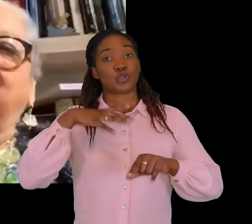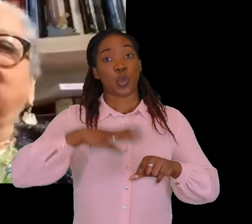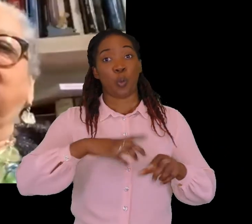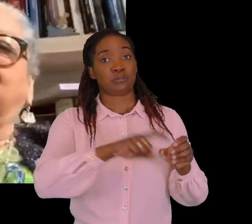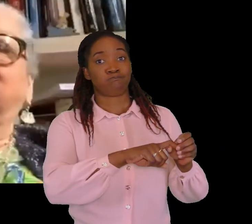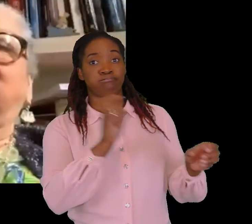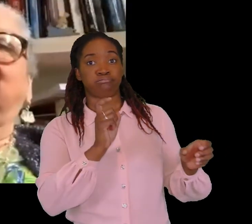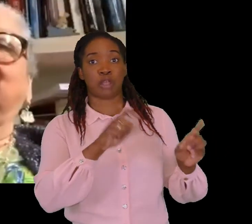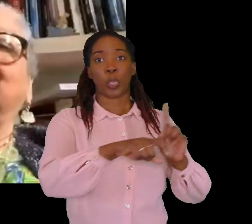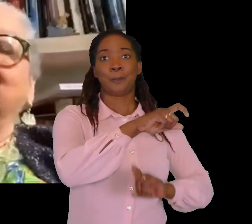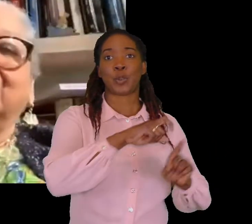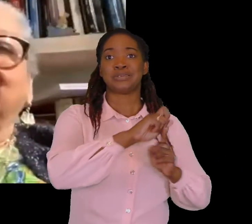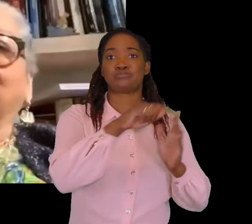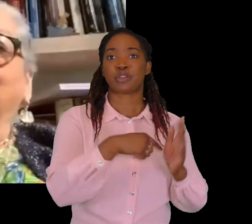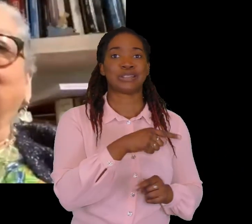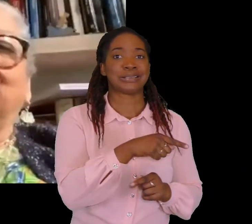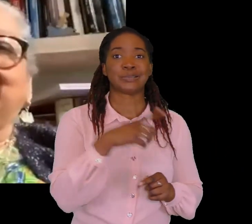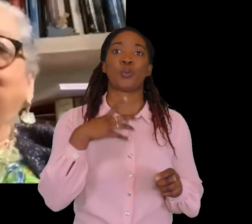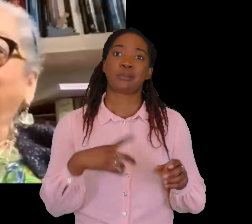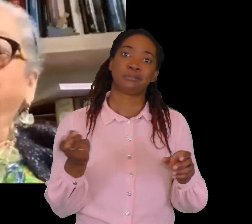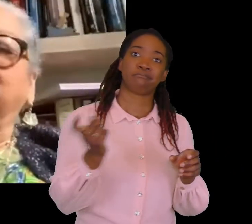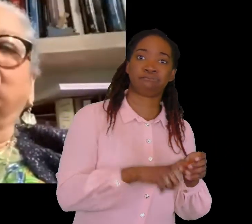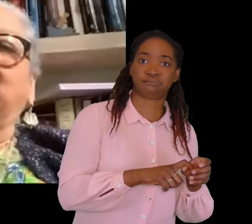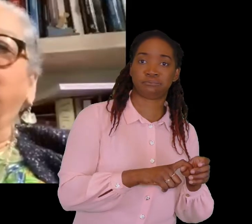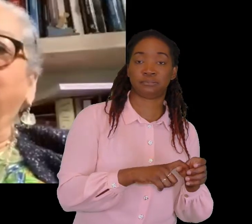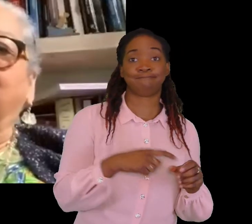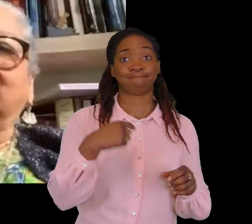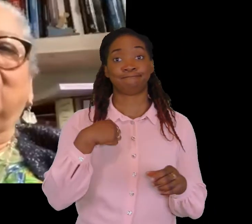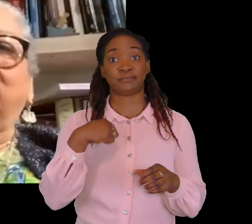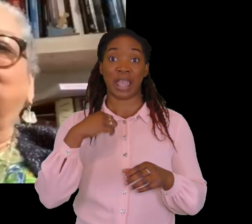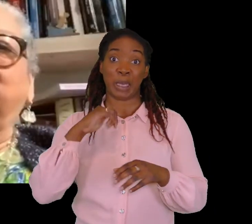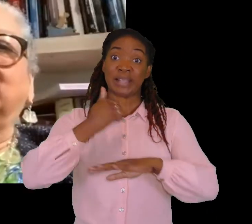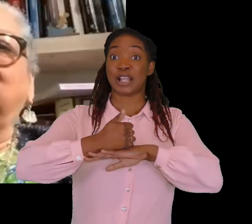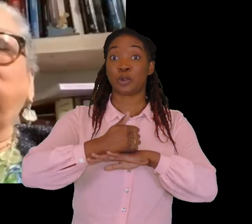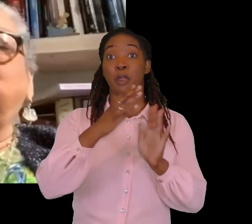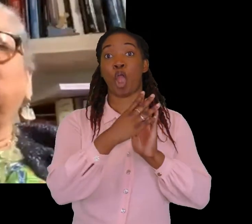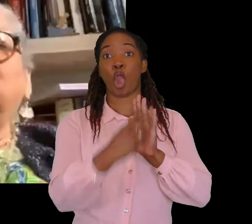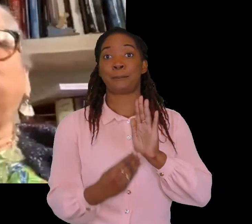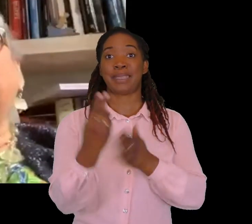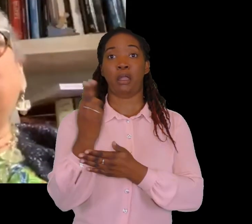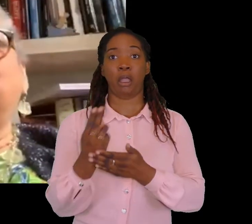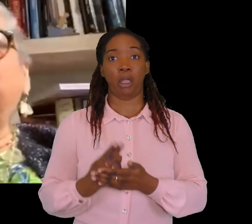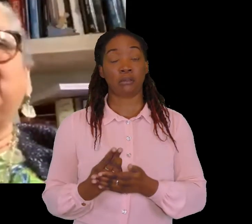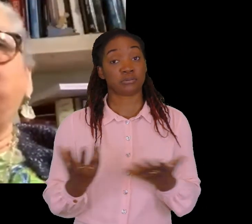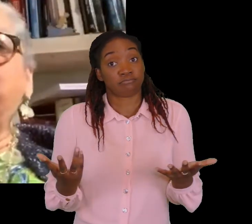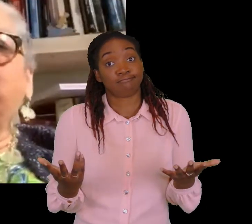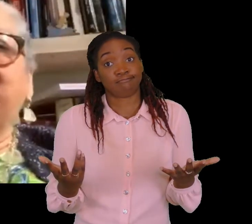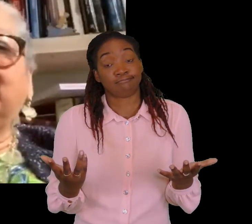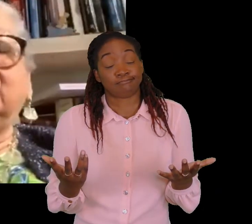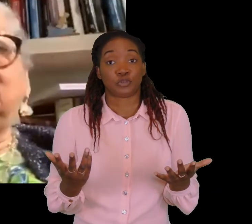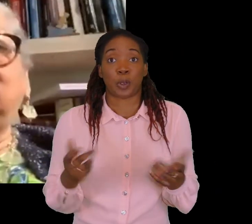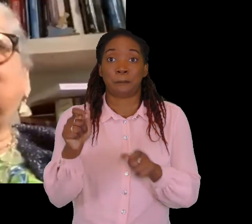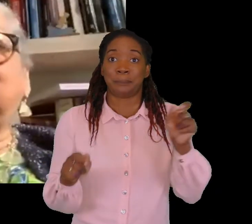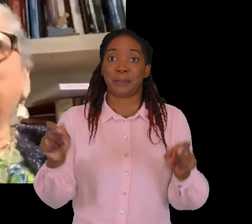our projects, and I helped set up Copy Art, so it was you and with people like